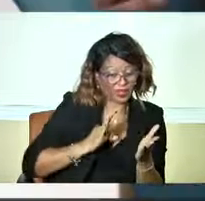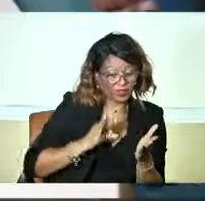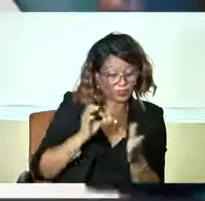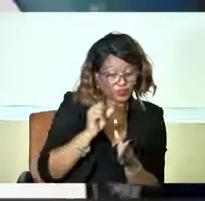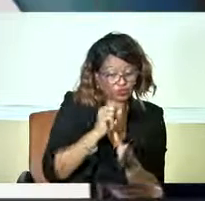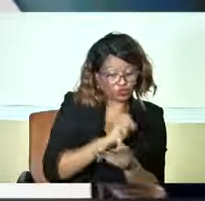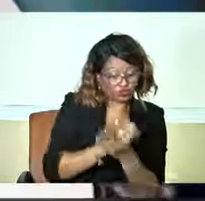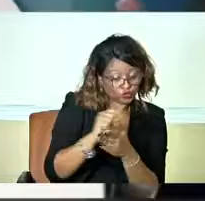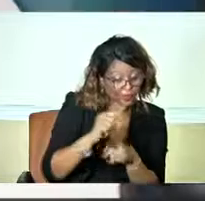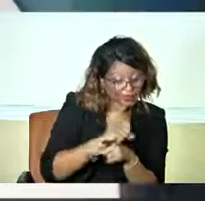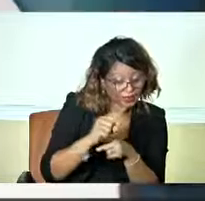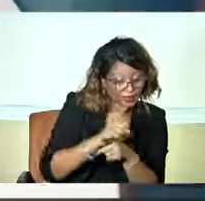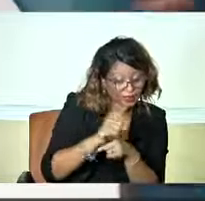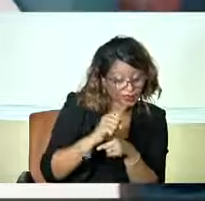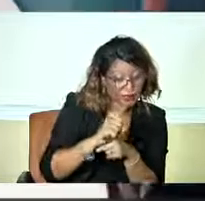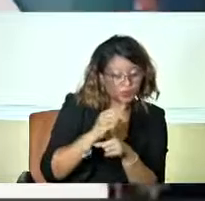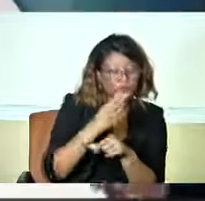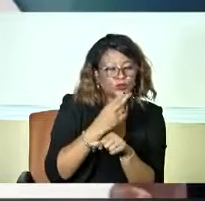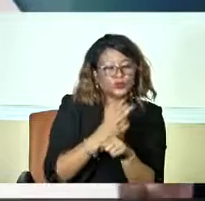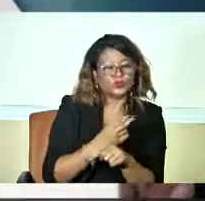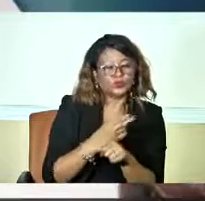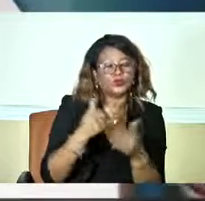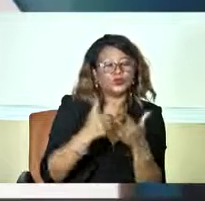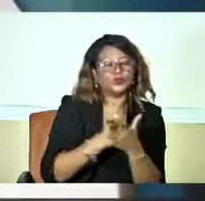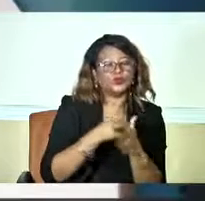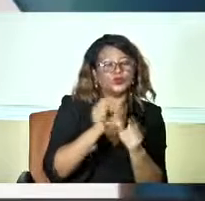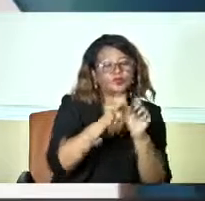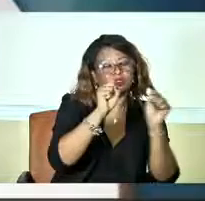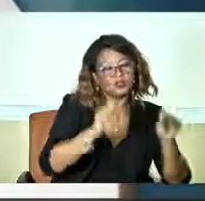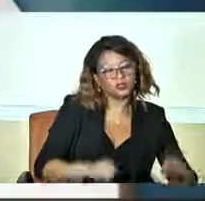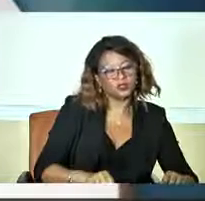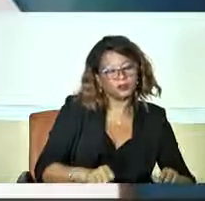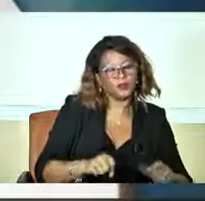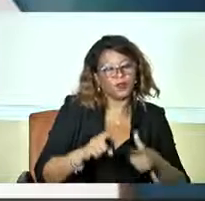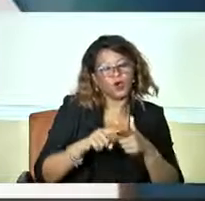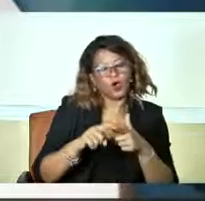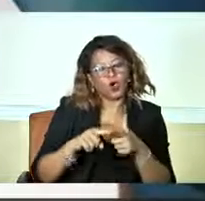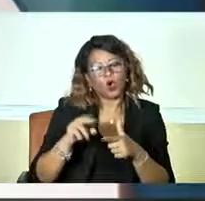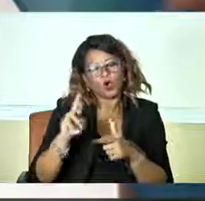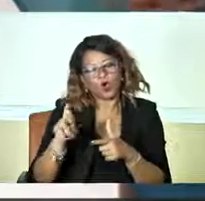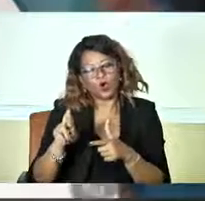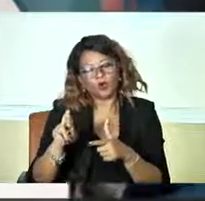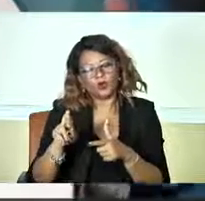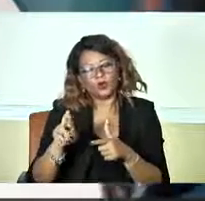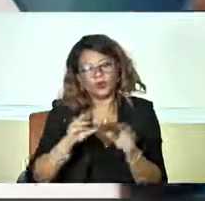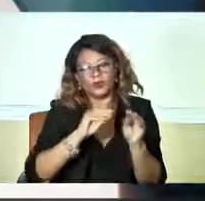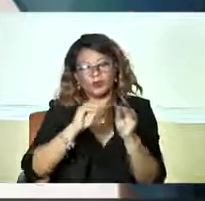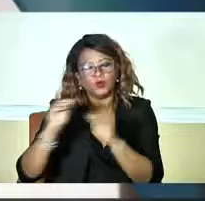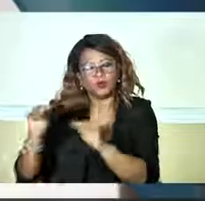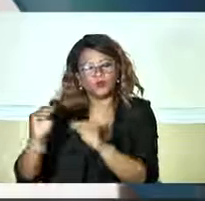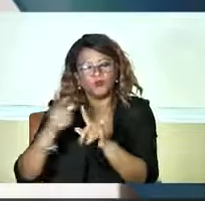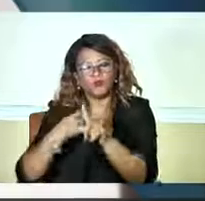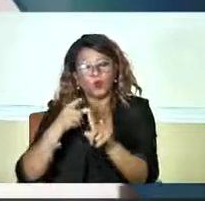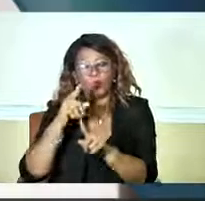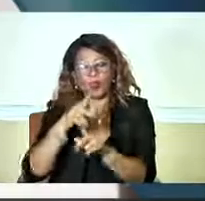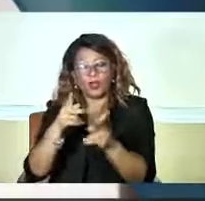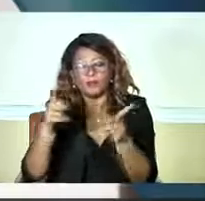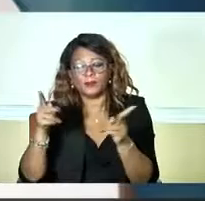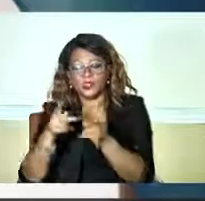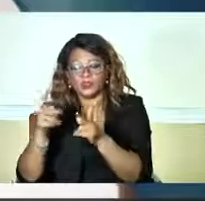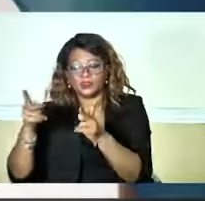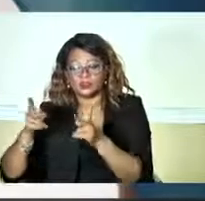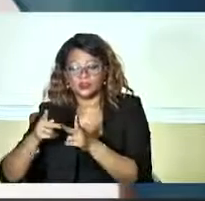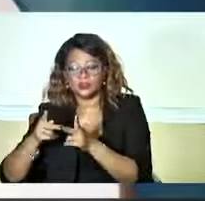trained to utilize the new system, or they are moved from one place